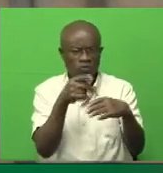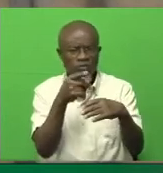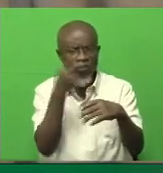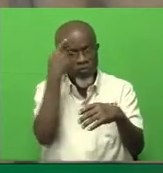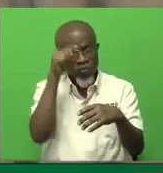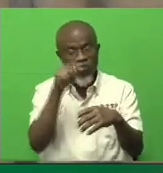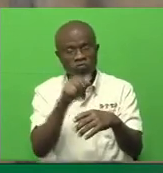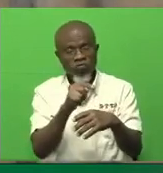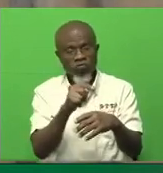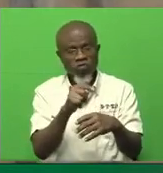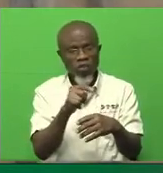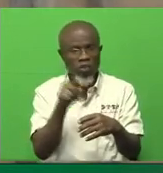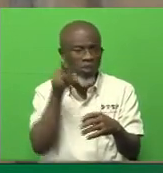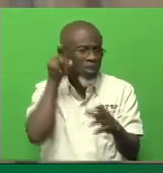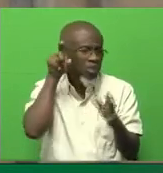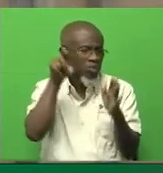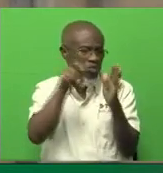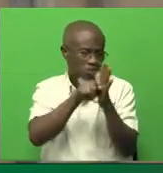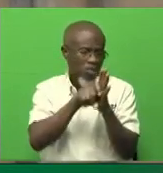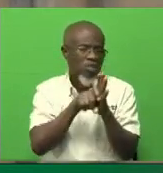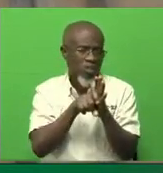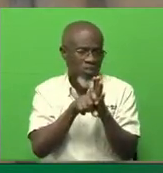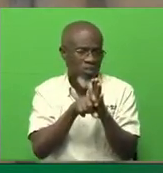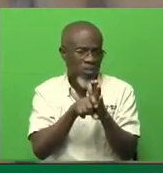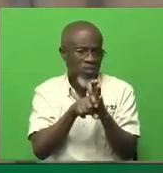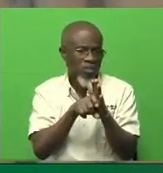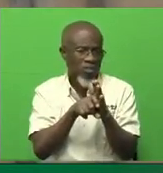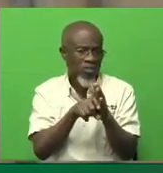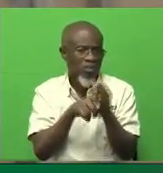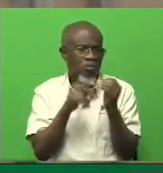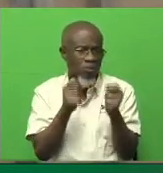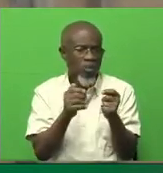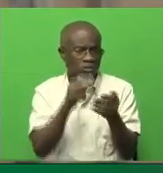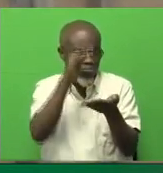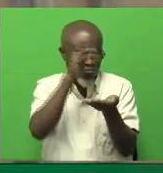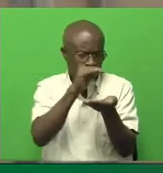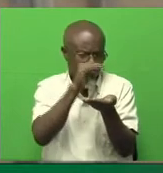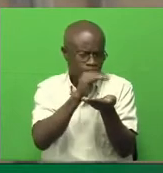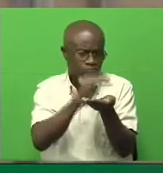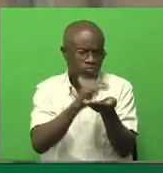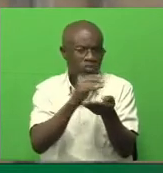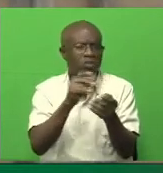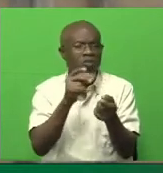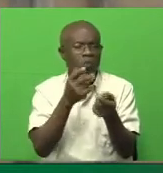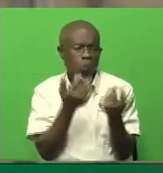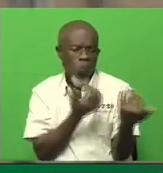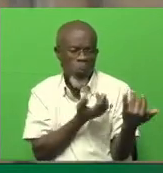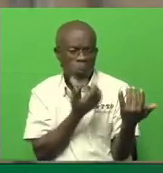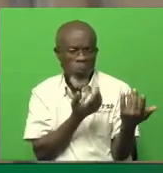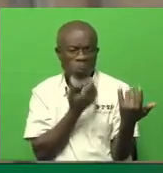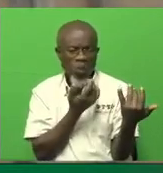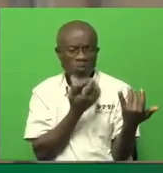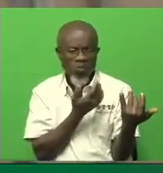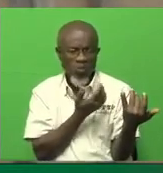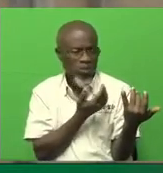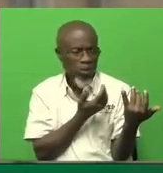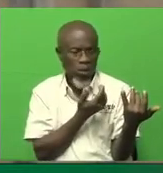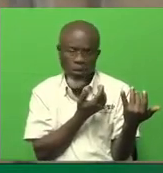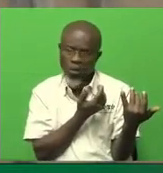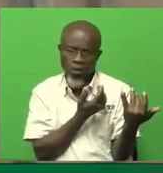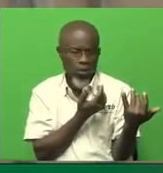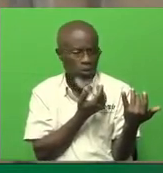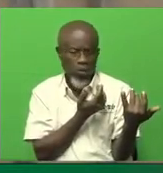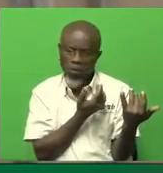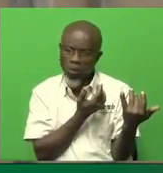a better quality of care decrease waiting time for your results and at the end of the day